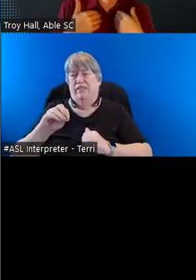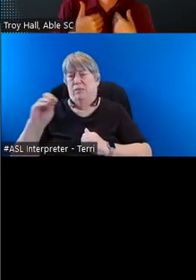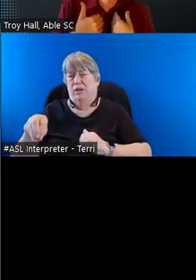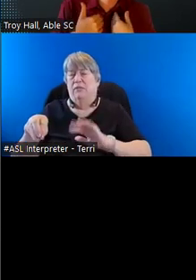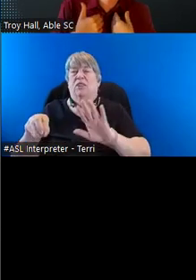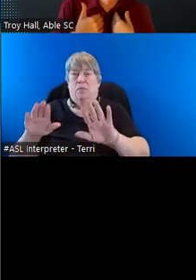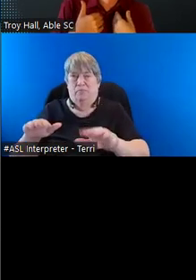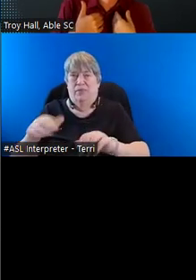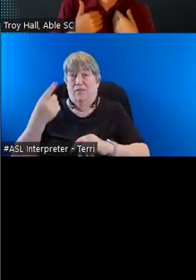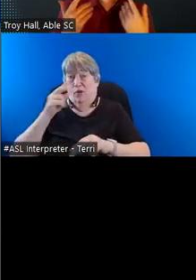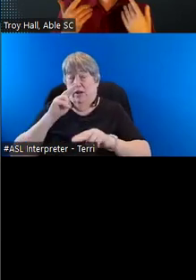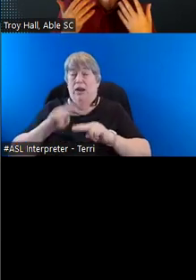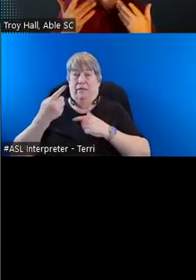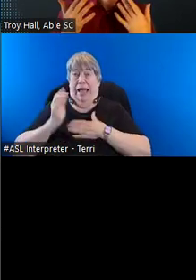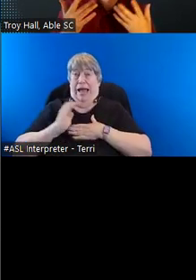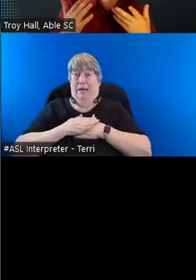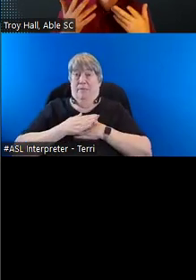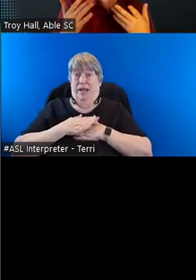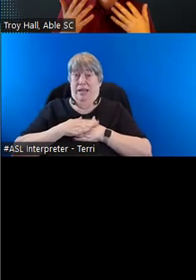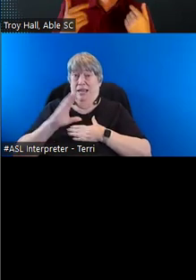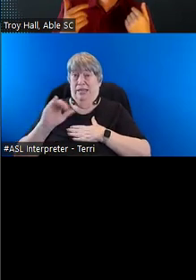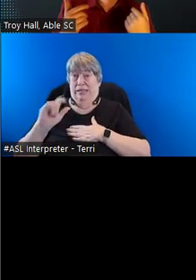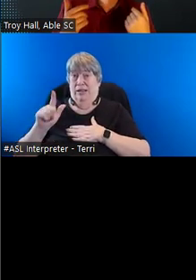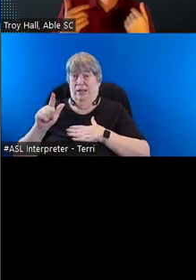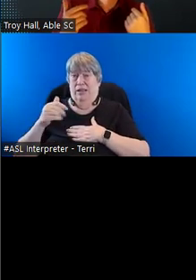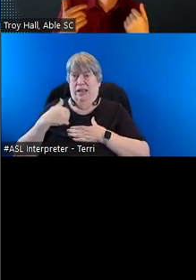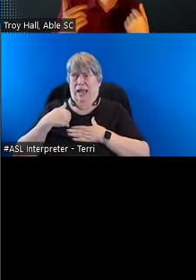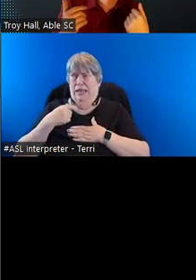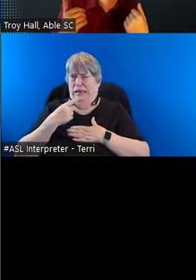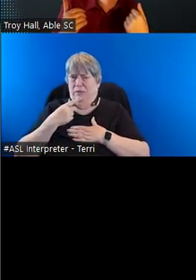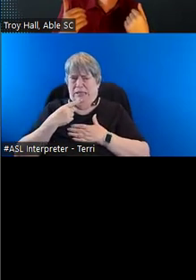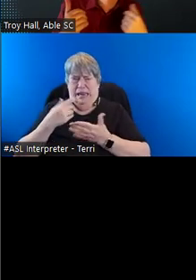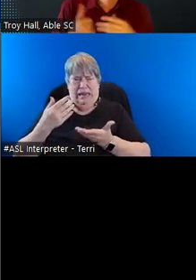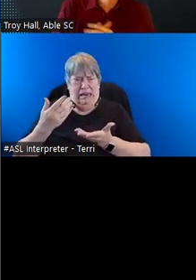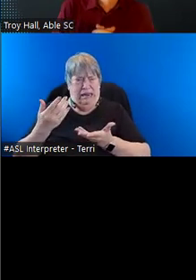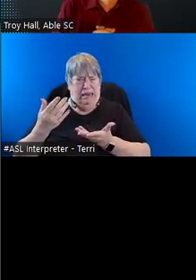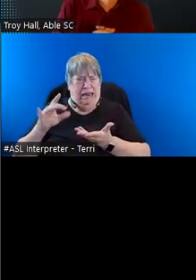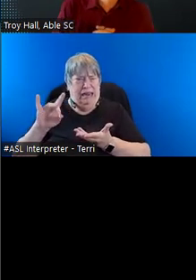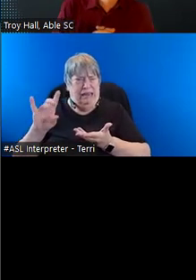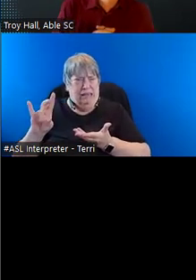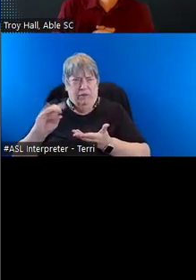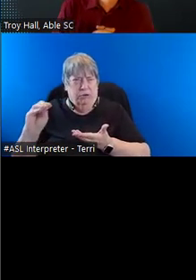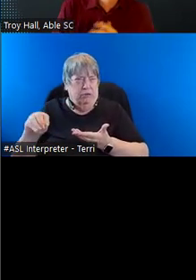like our SIL has, I want to say 87% people with disabilities.